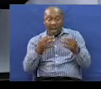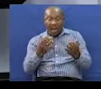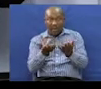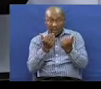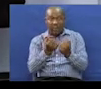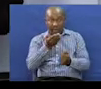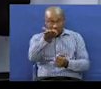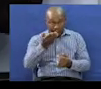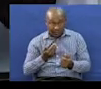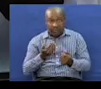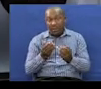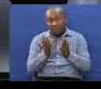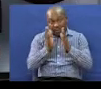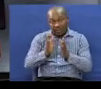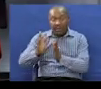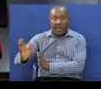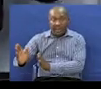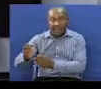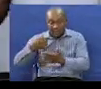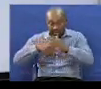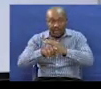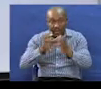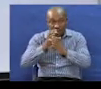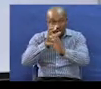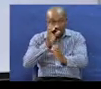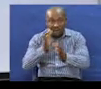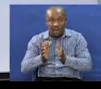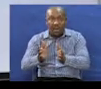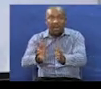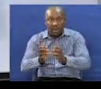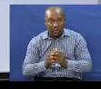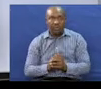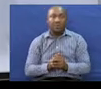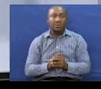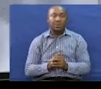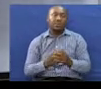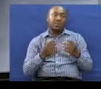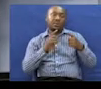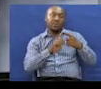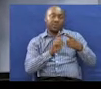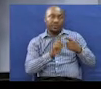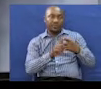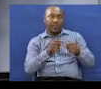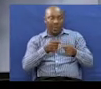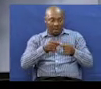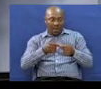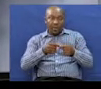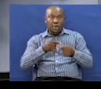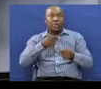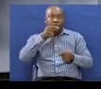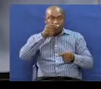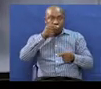inserted, and this is a trough containing water molecule, okay? Then over the trough,